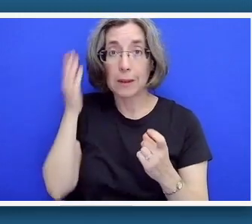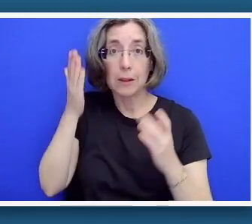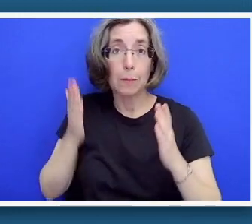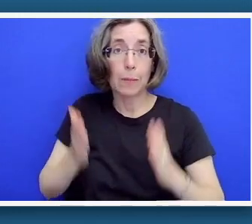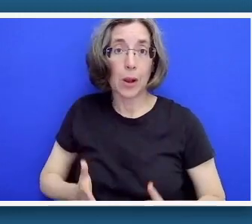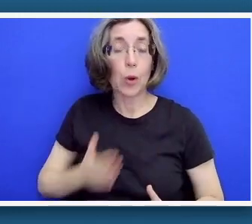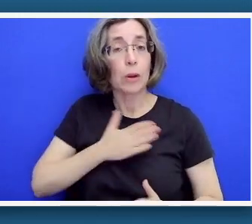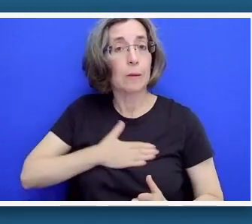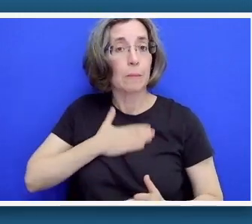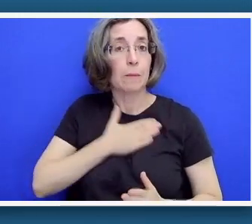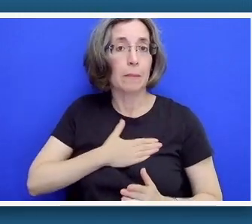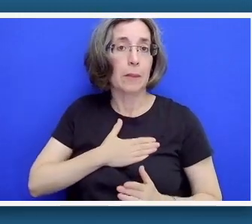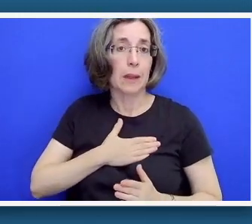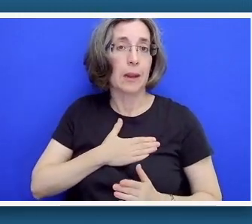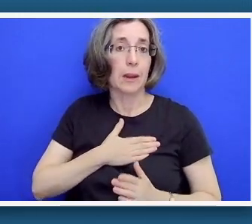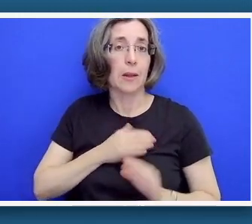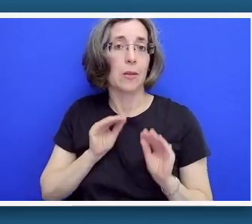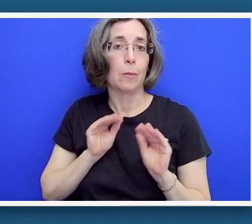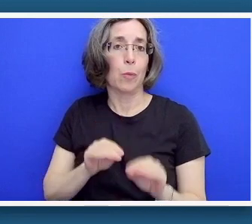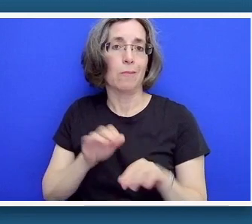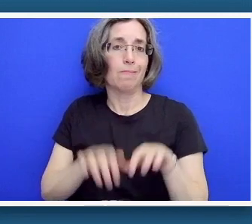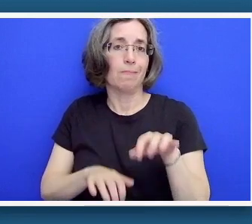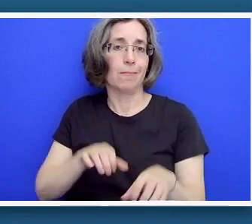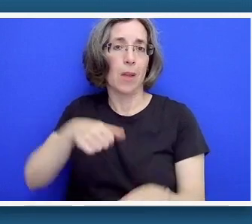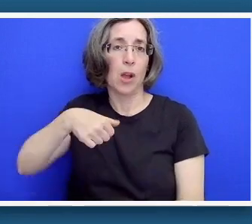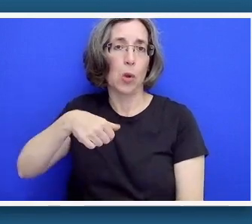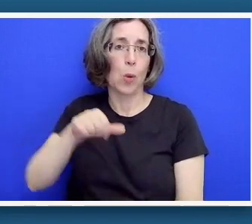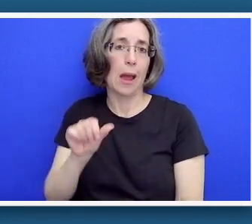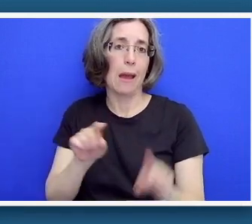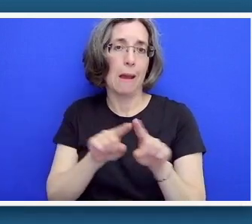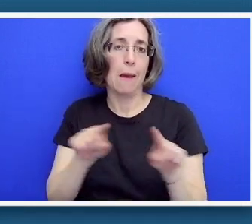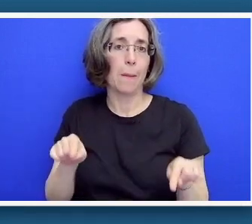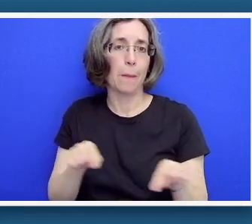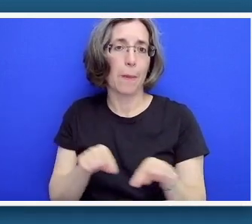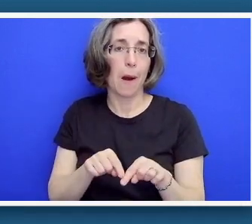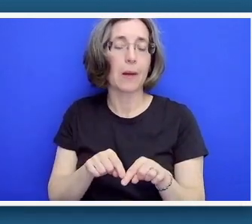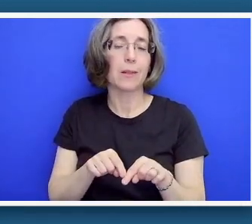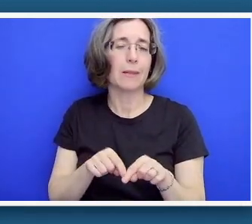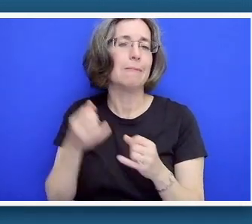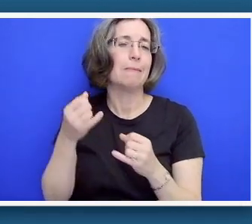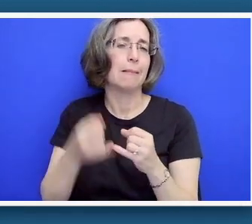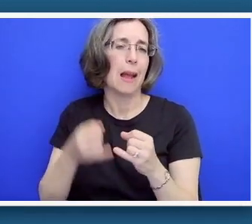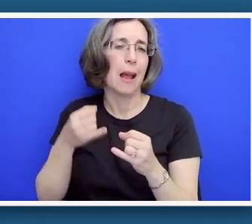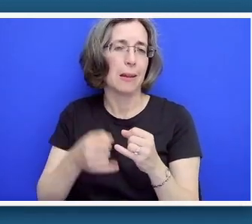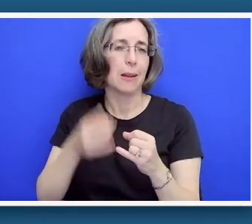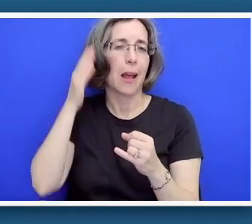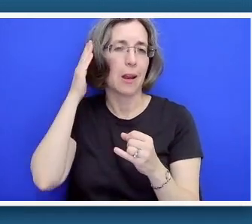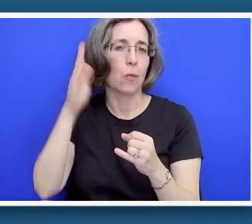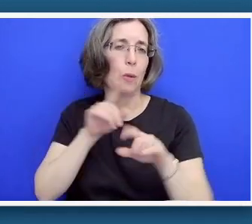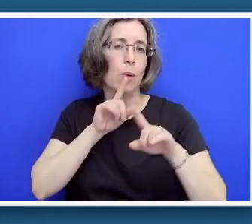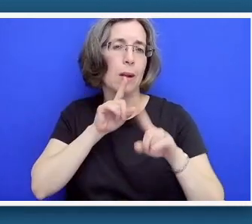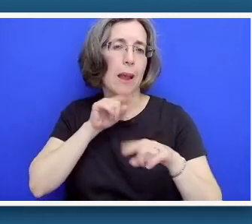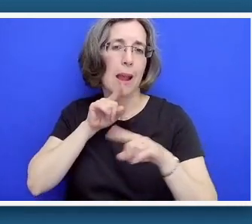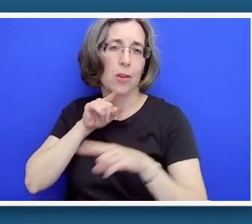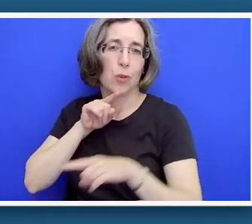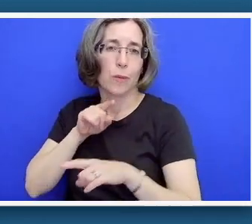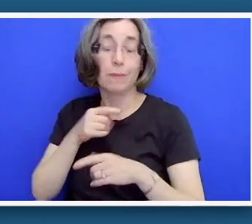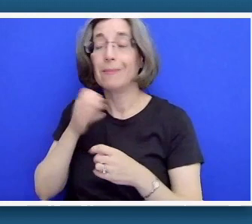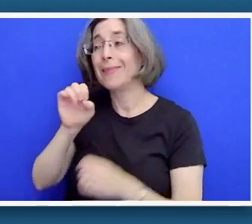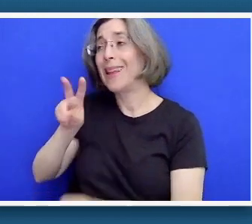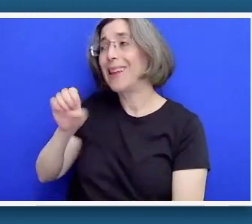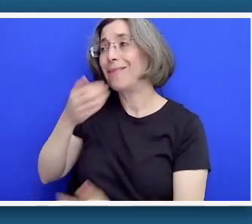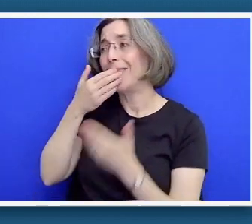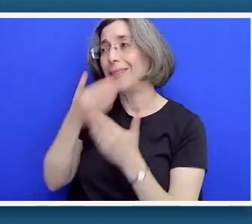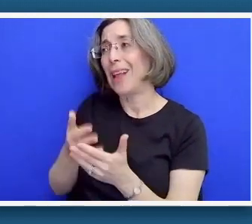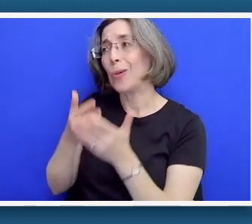share that in the Q&A. We'll get to it during the open conversation at the end. Eve, thank you so much again.